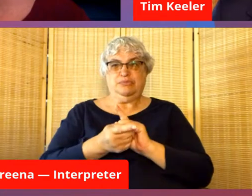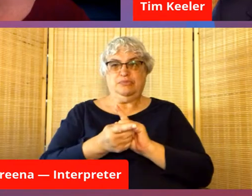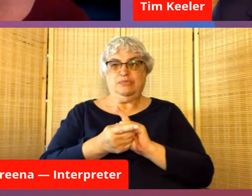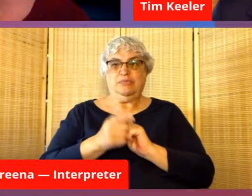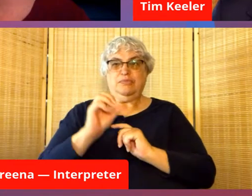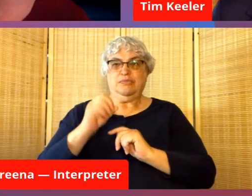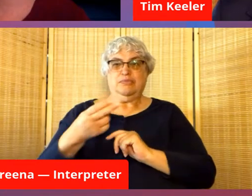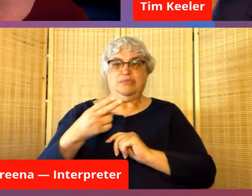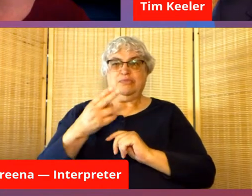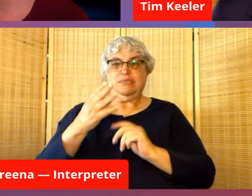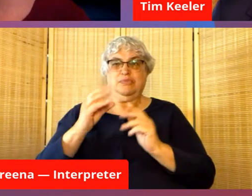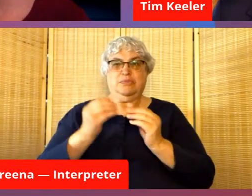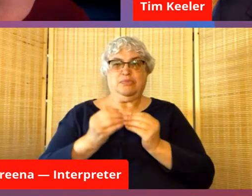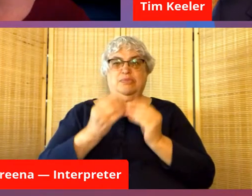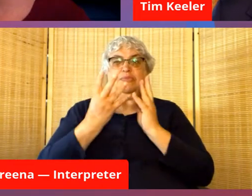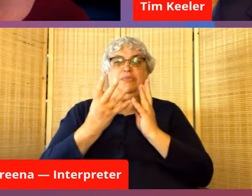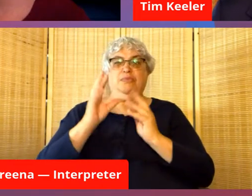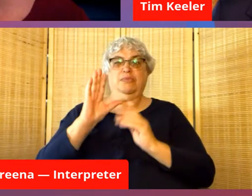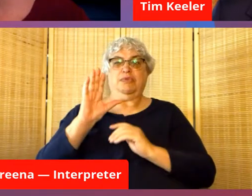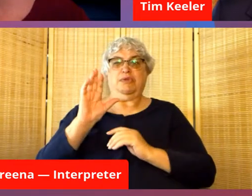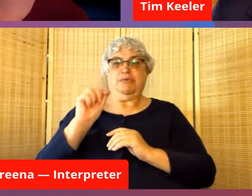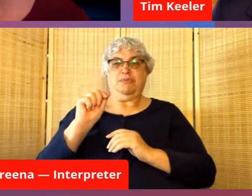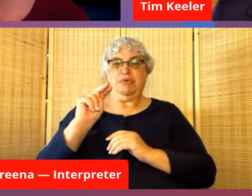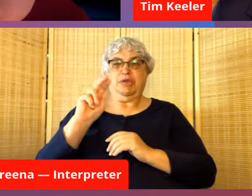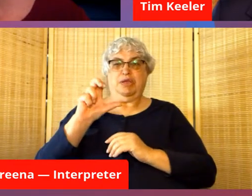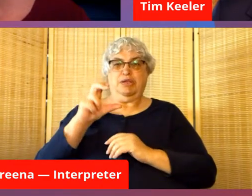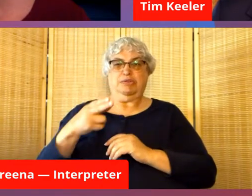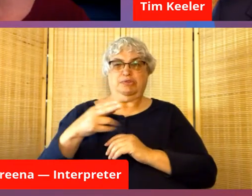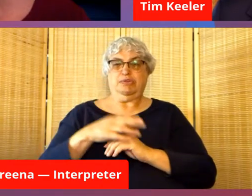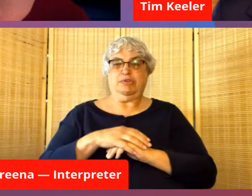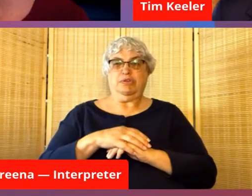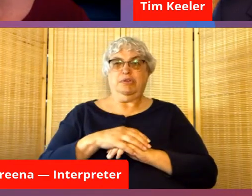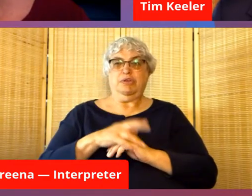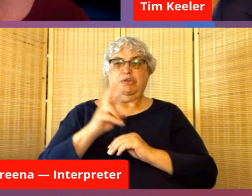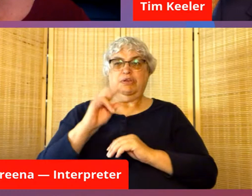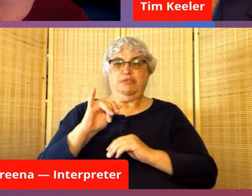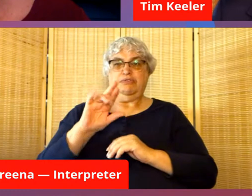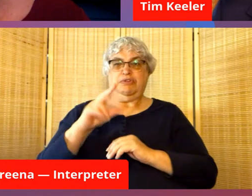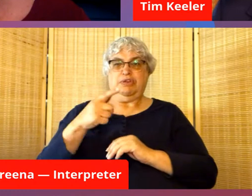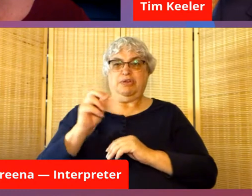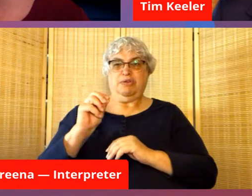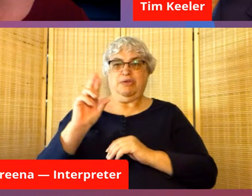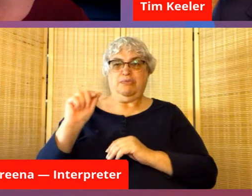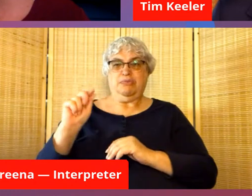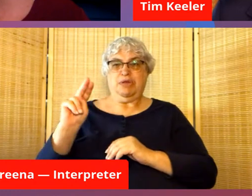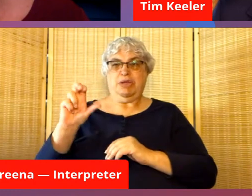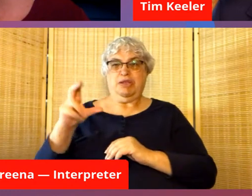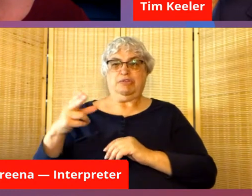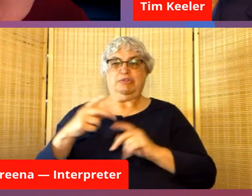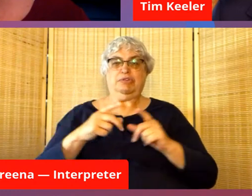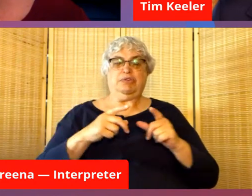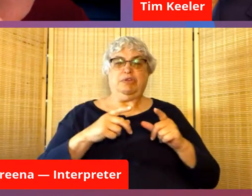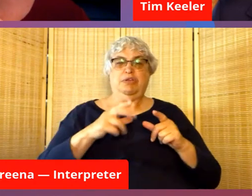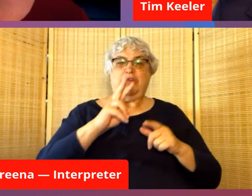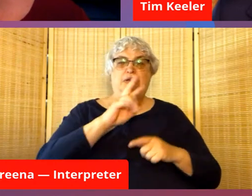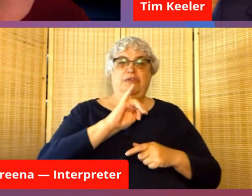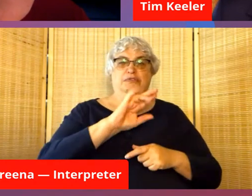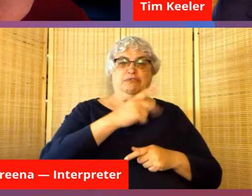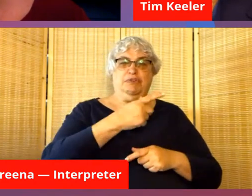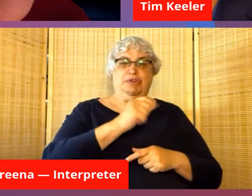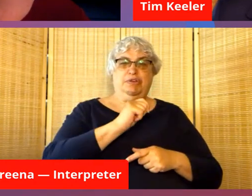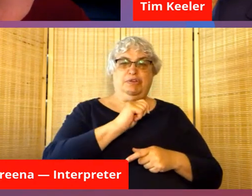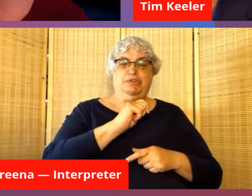O Blooming Branch. Virga meaning branch, and Virgo meaning virgin. So this is actually an antiphon